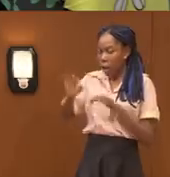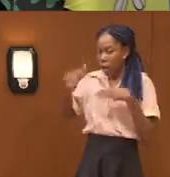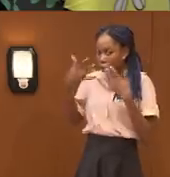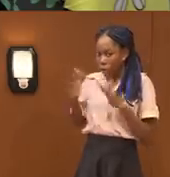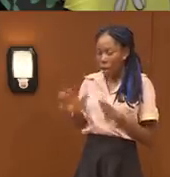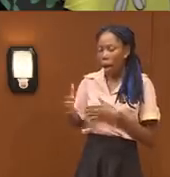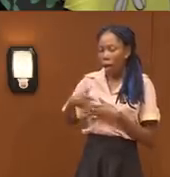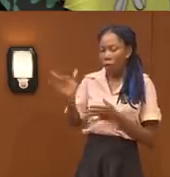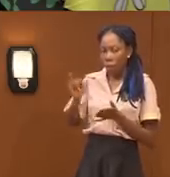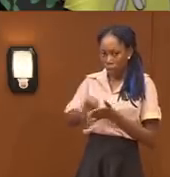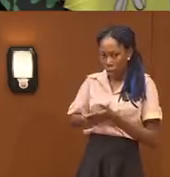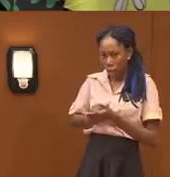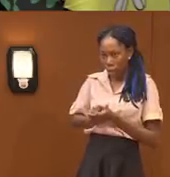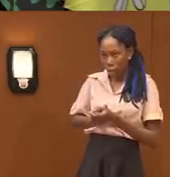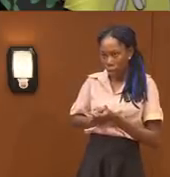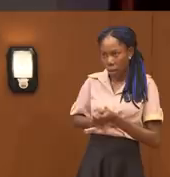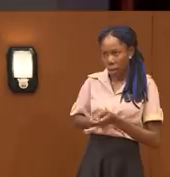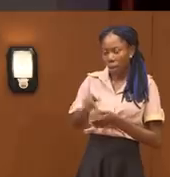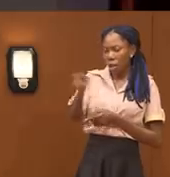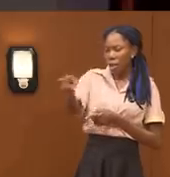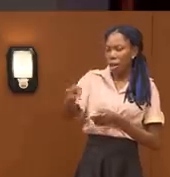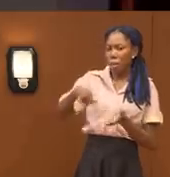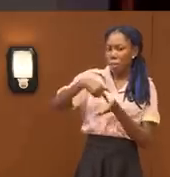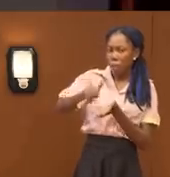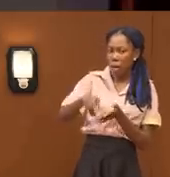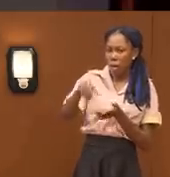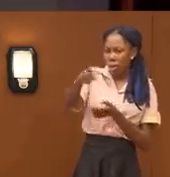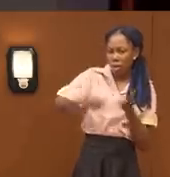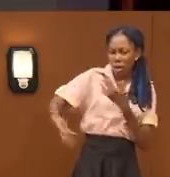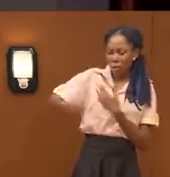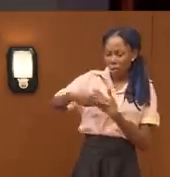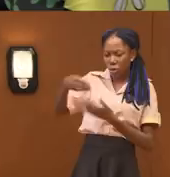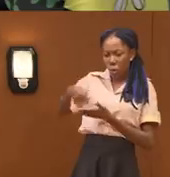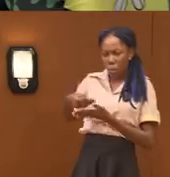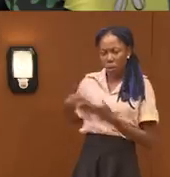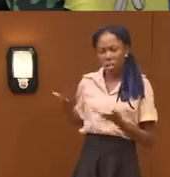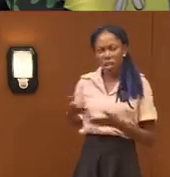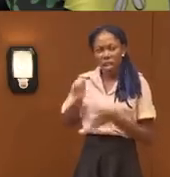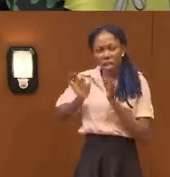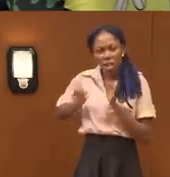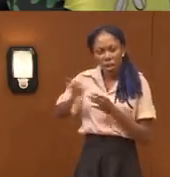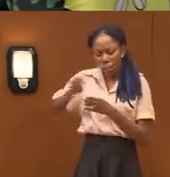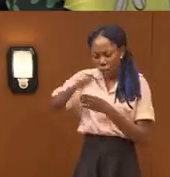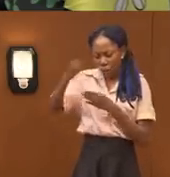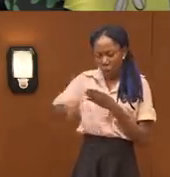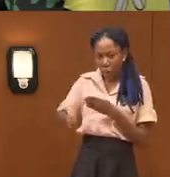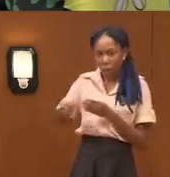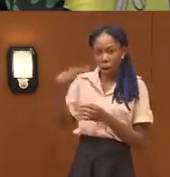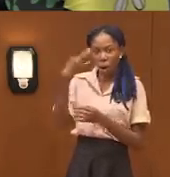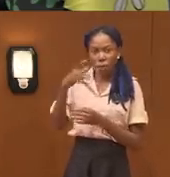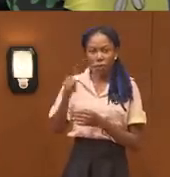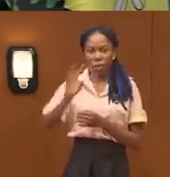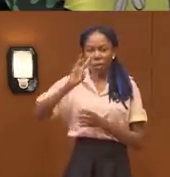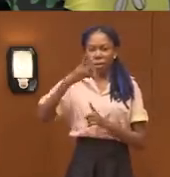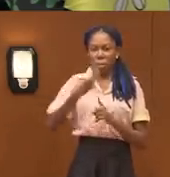what happened? After that, you know, collect the money, return the money for me. That's what I'm saying. You, after the expiration of the first one that is 6 months you paid